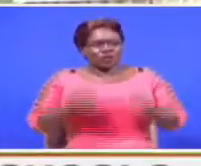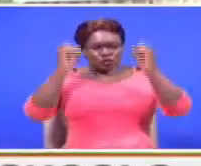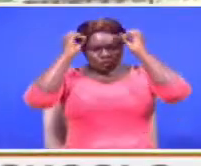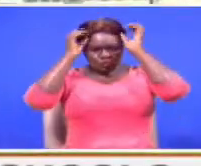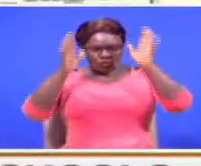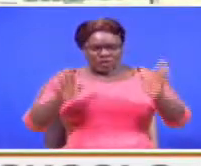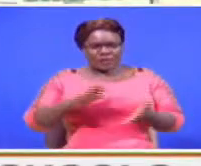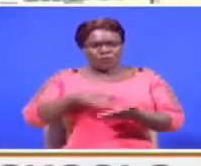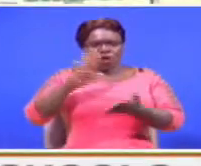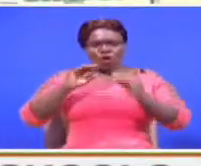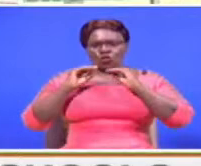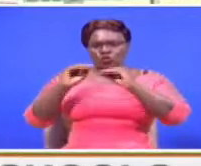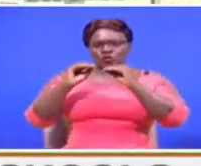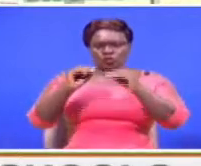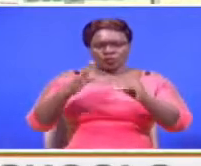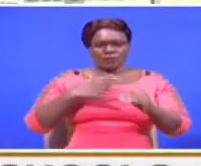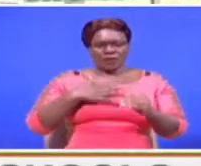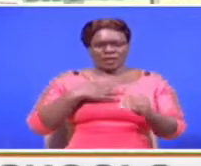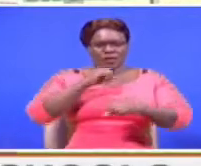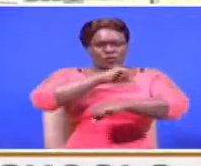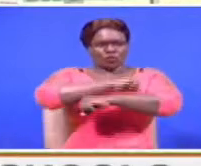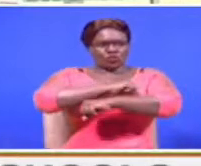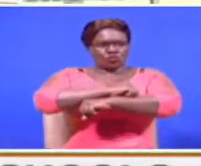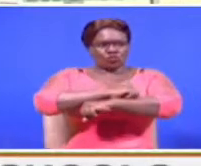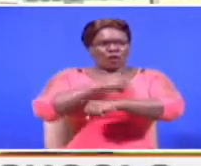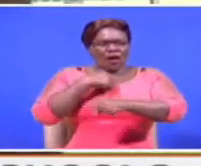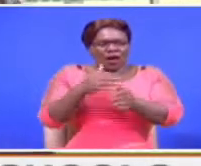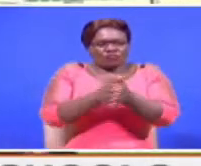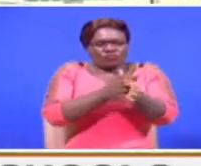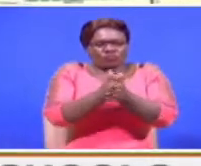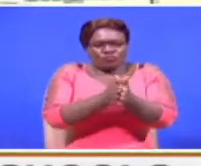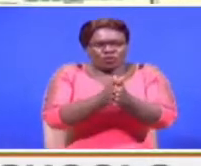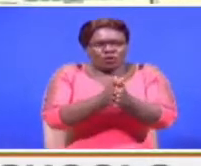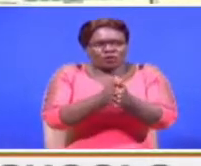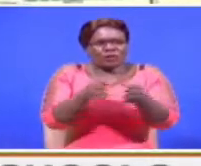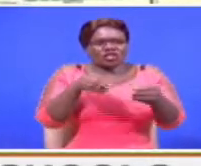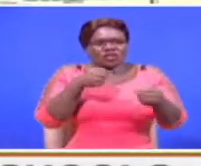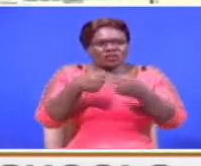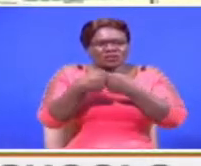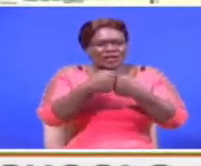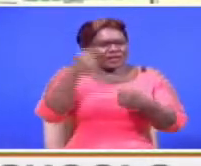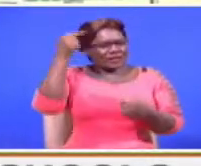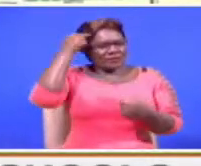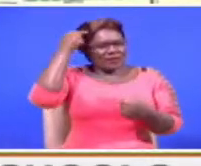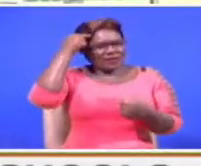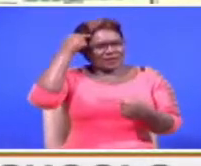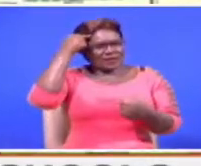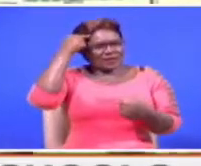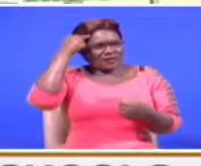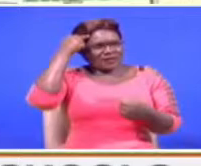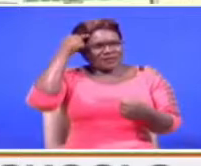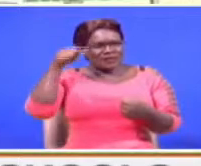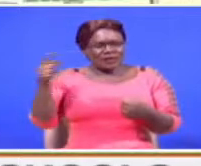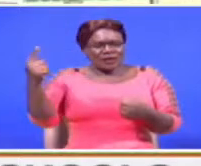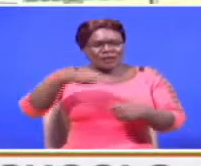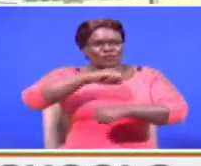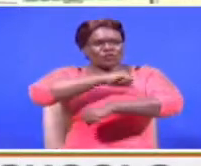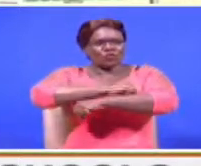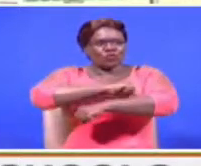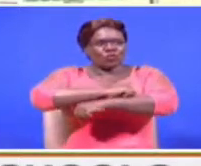wenye tunawafunza kwa shule yangu ni wanafunzi ambao wana changamoto za kiakili. Na wanafunzi hawa wanakuja shule sana